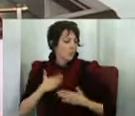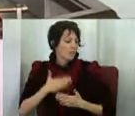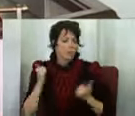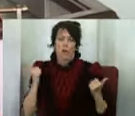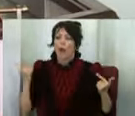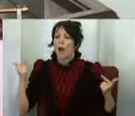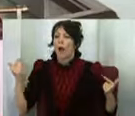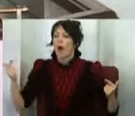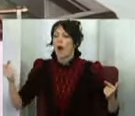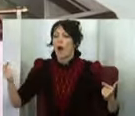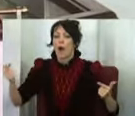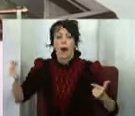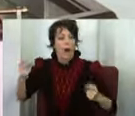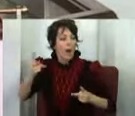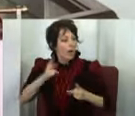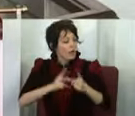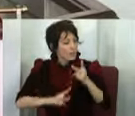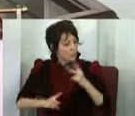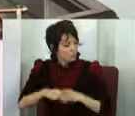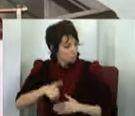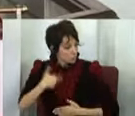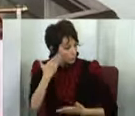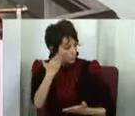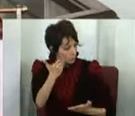all the people. For